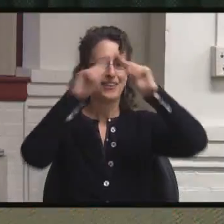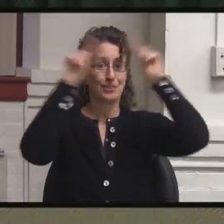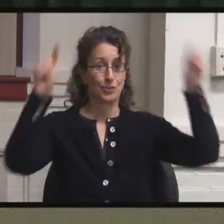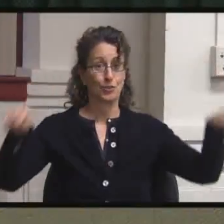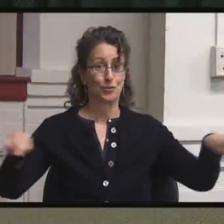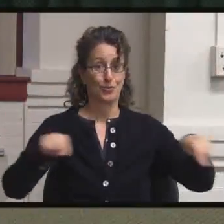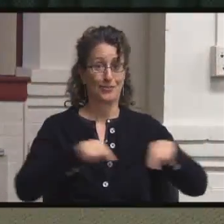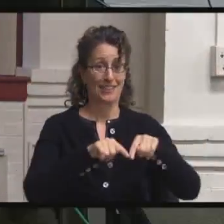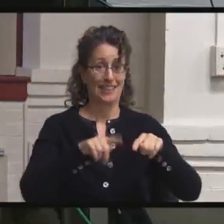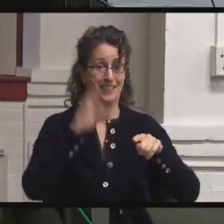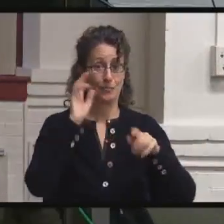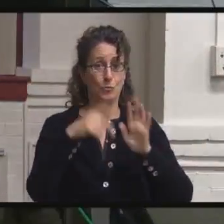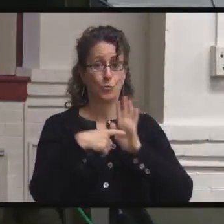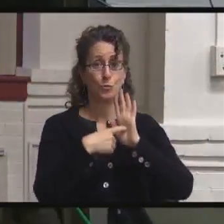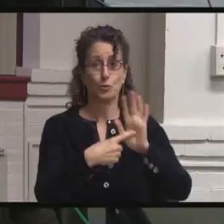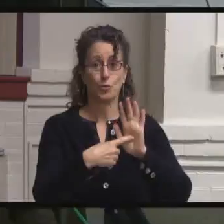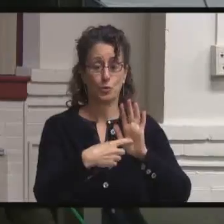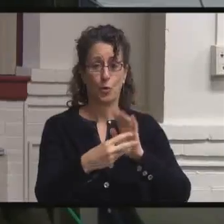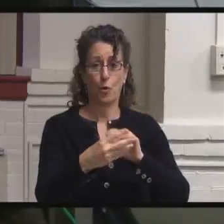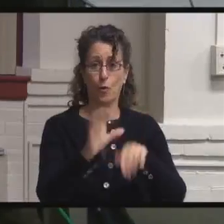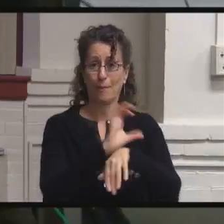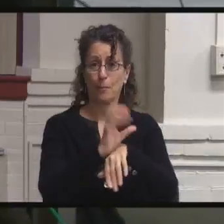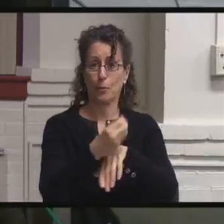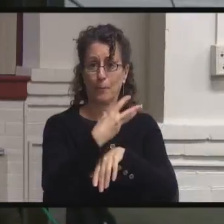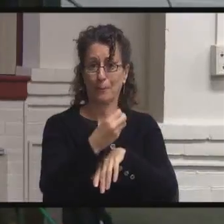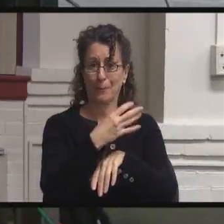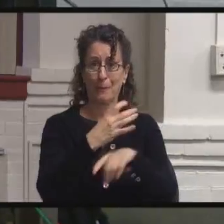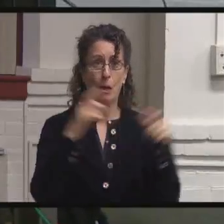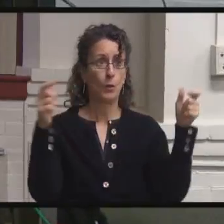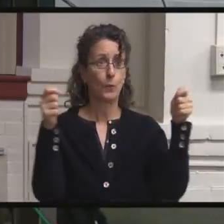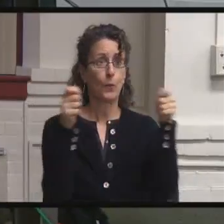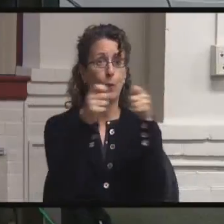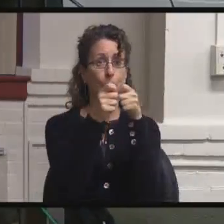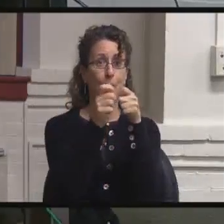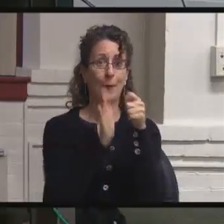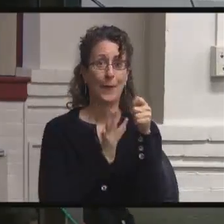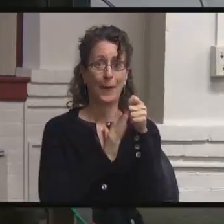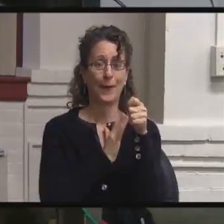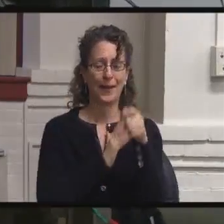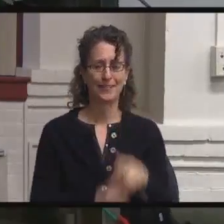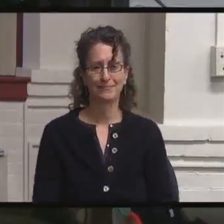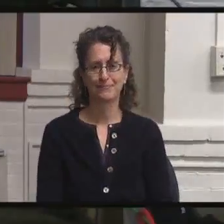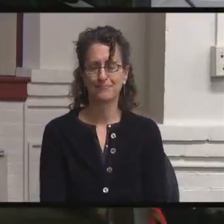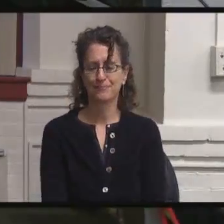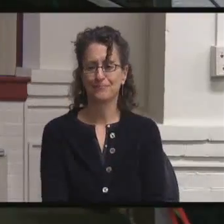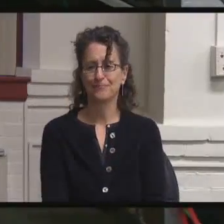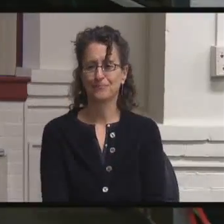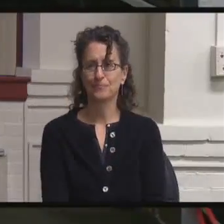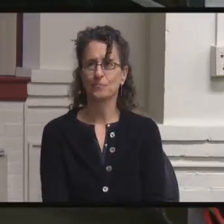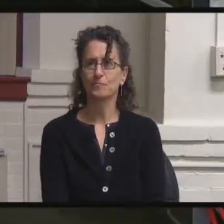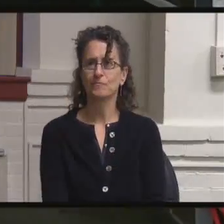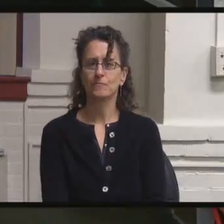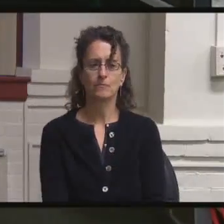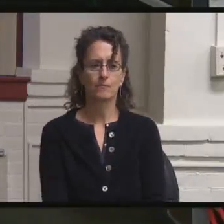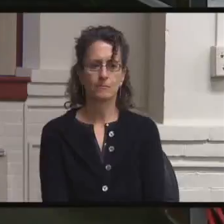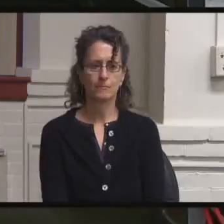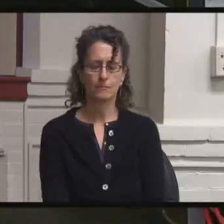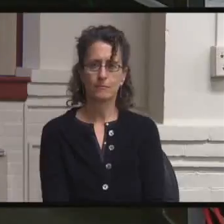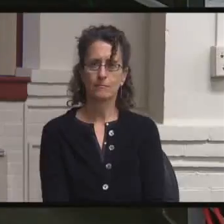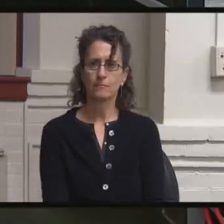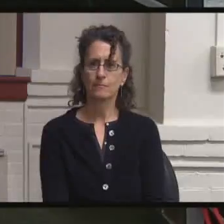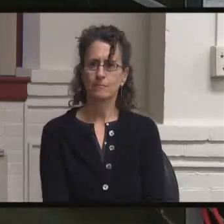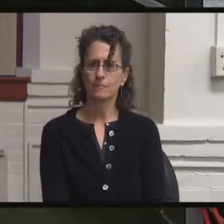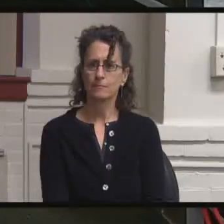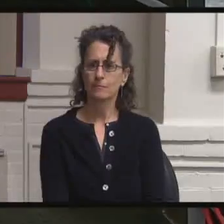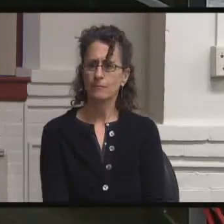It just said low cell. So I didn't want to deal with it. And then I changed the battery. Okay. It kept saying low cell for a little while. There